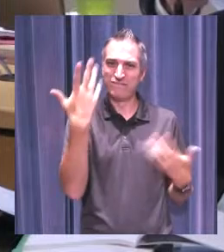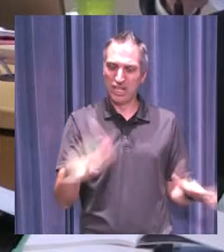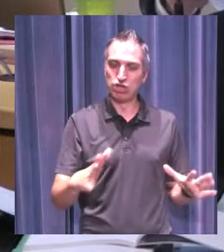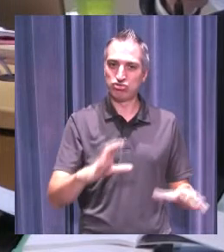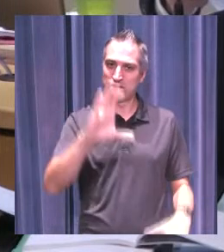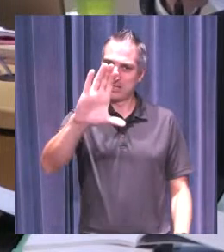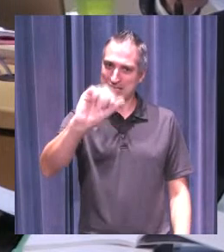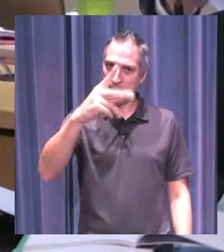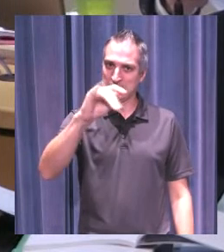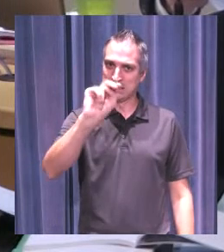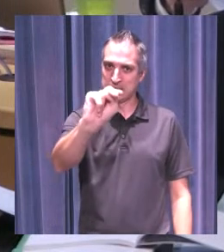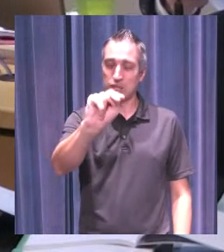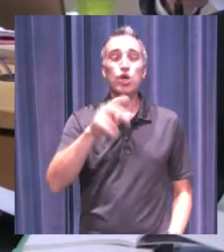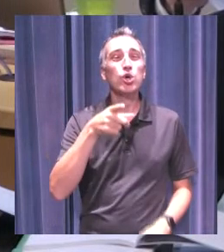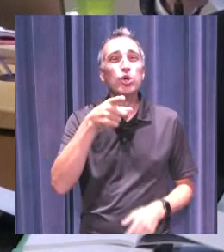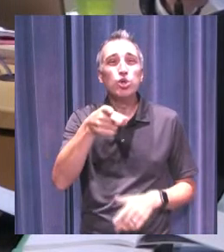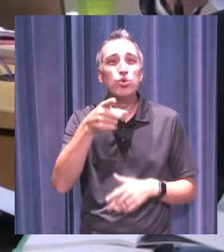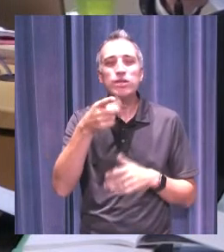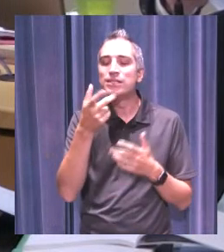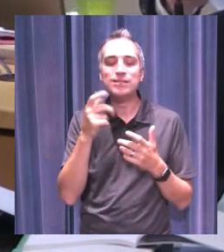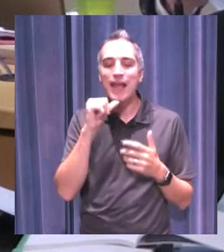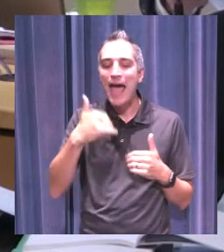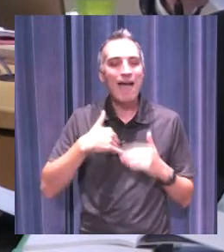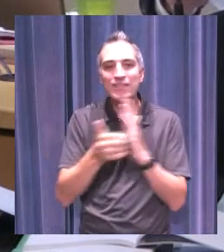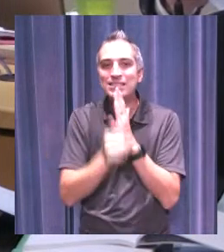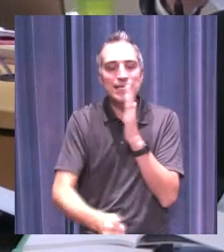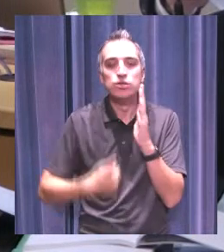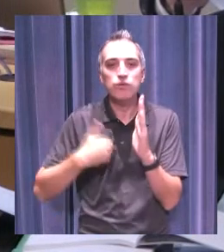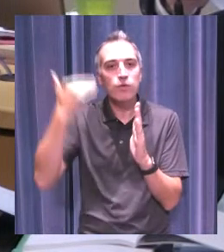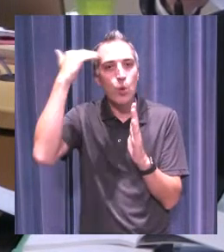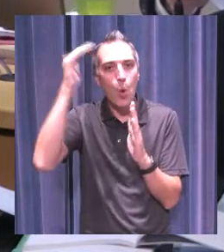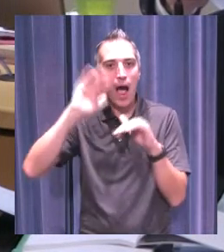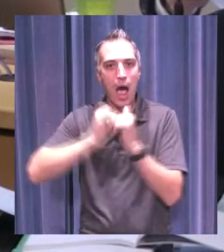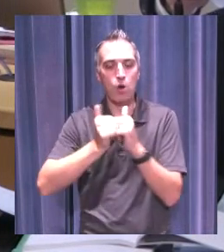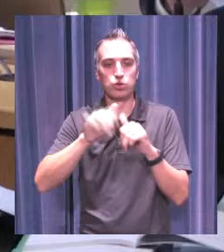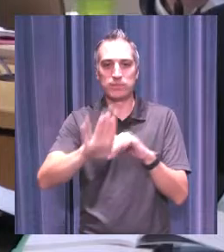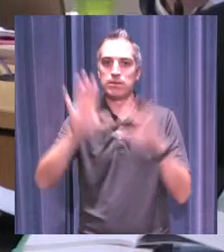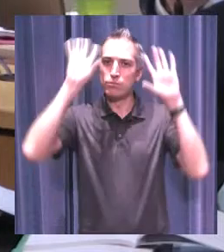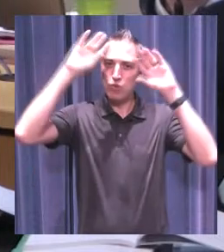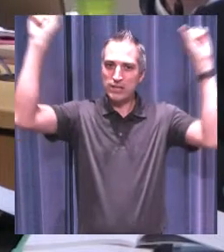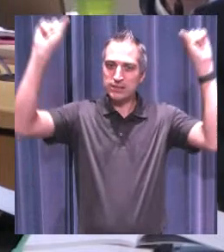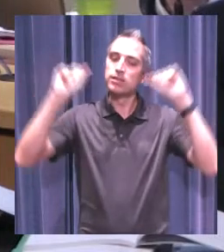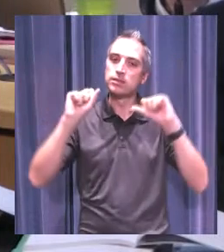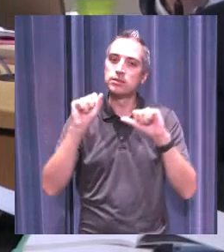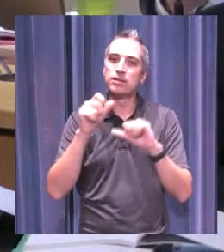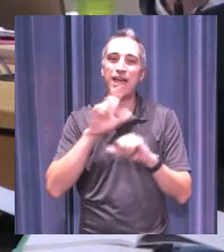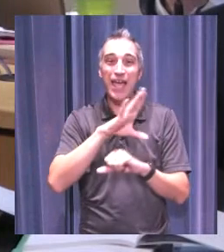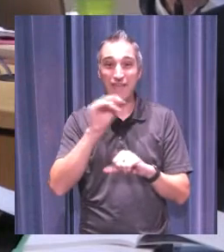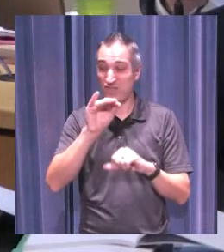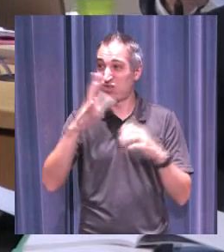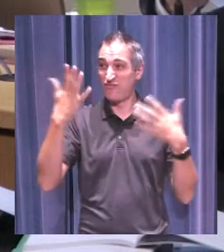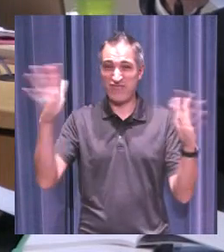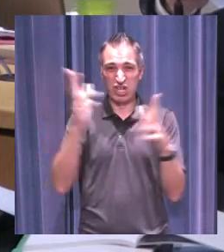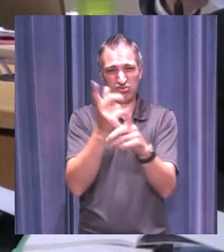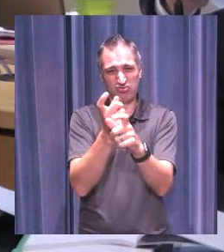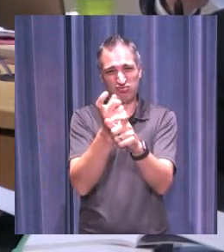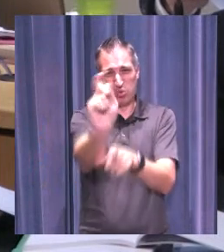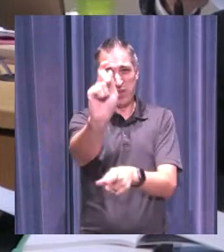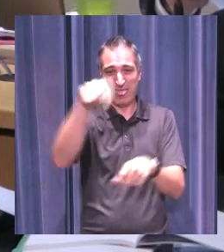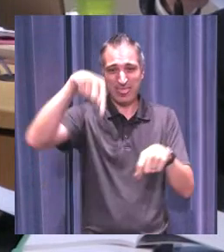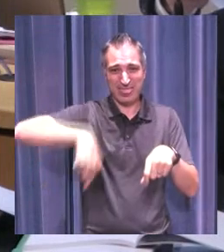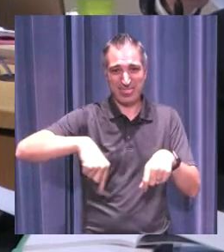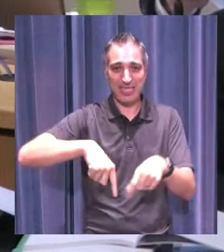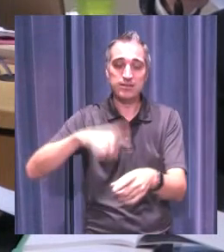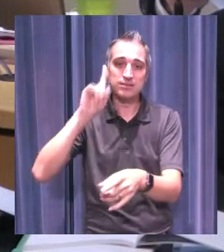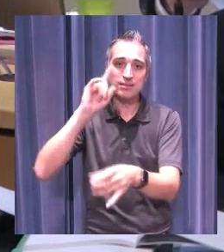work and expertise required of a college president, and if this appointment stands, you will damage the integrity of this institution. Shame